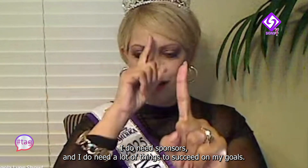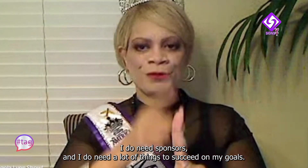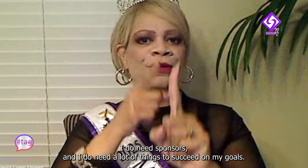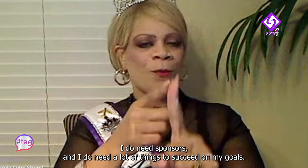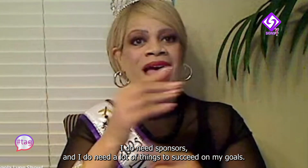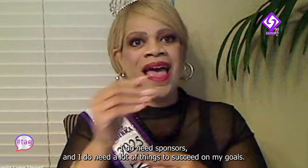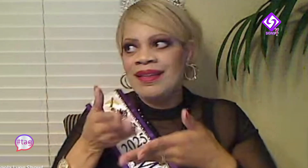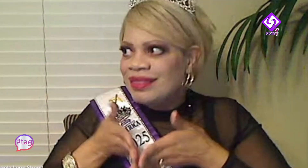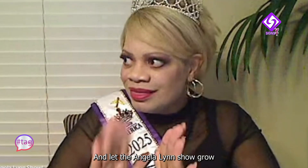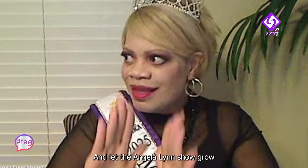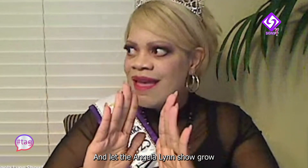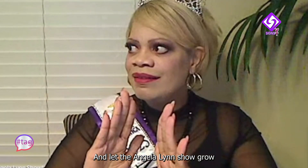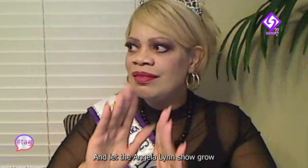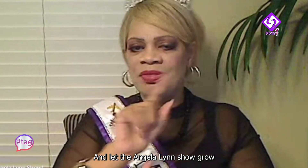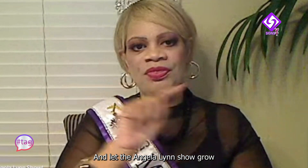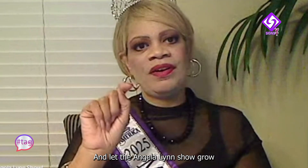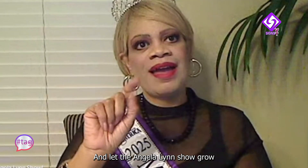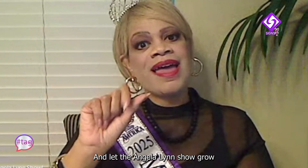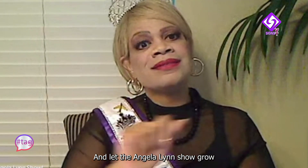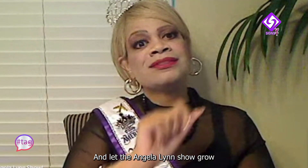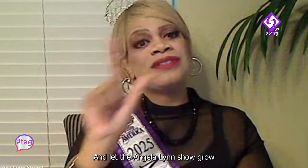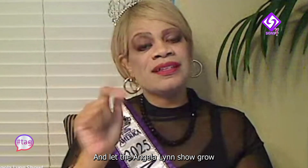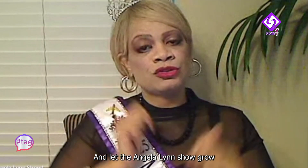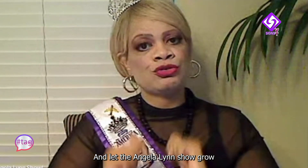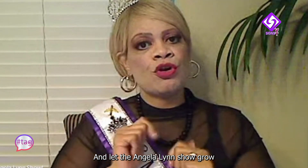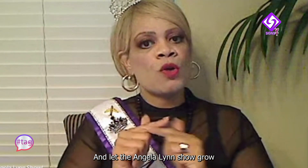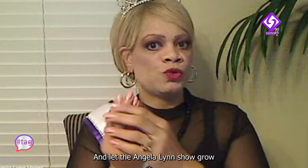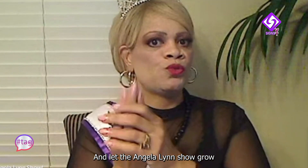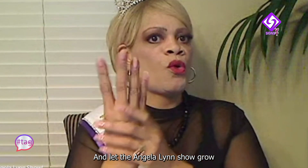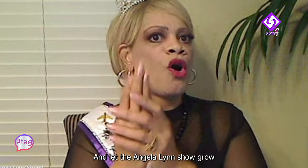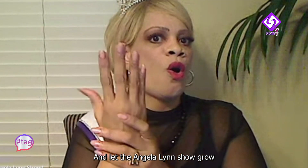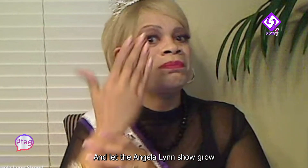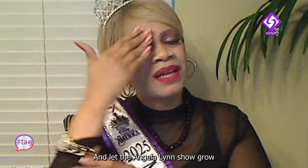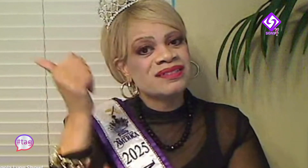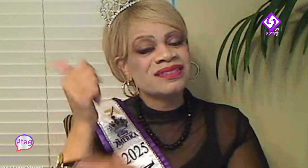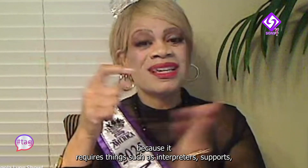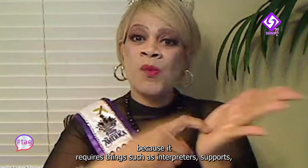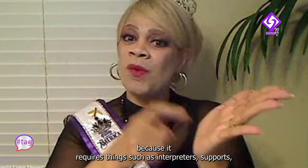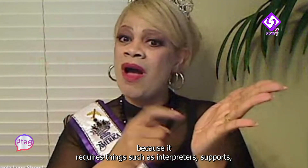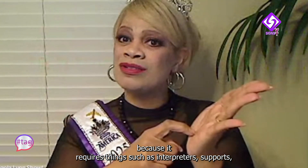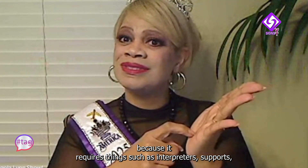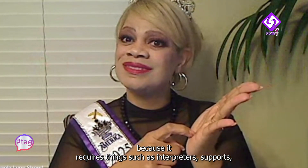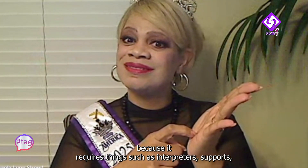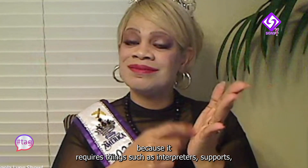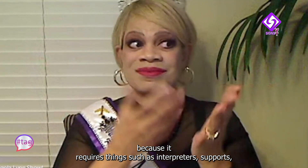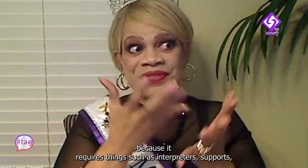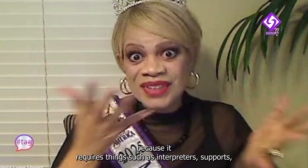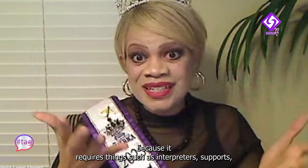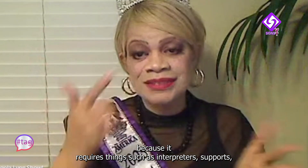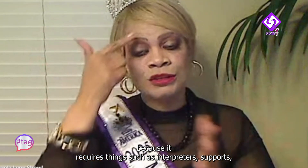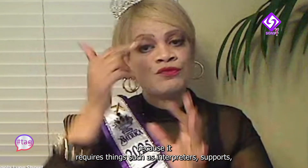to succeed in my goals and let the Angela Lynn show grow because